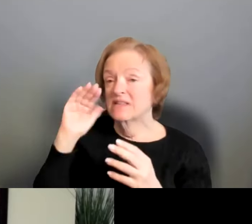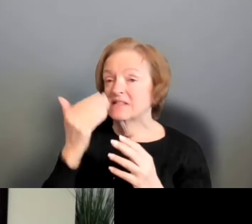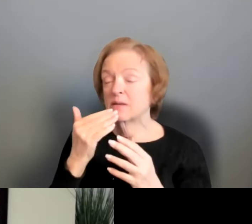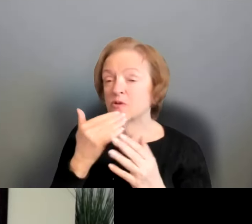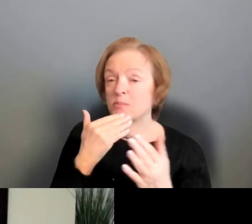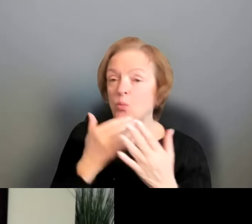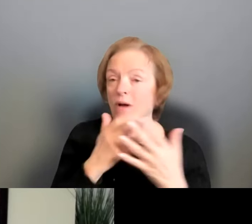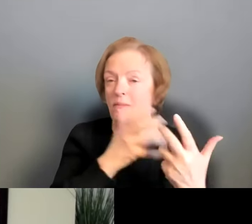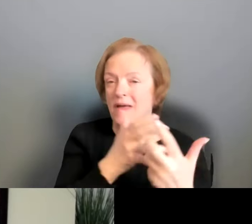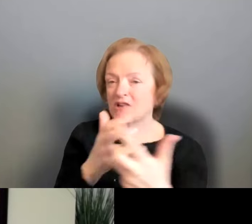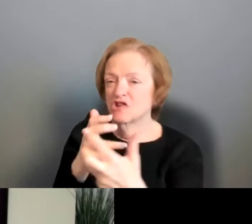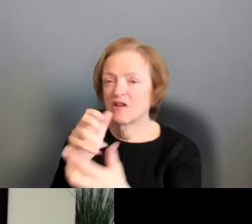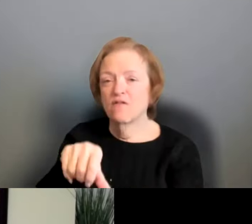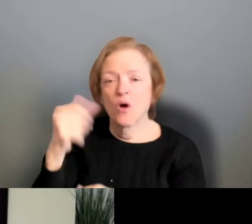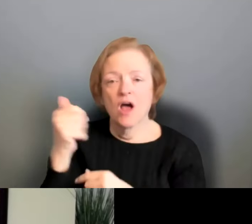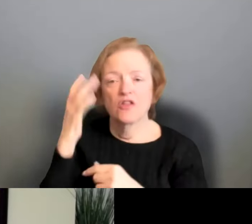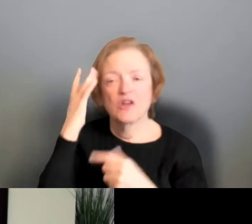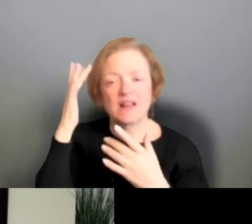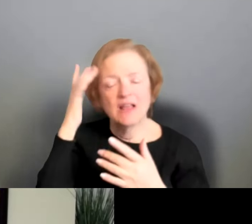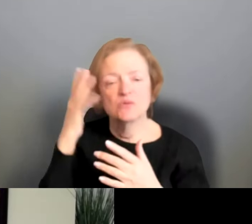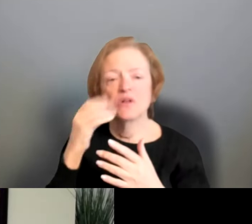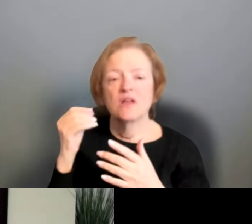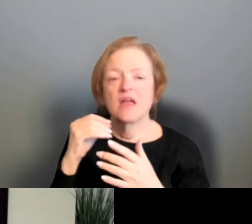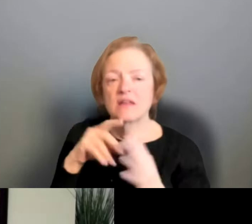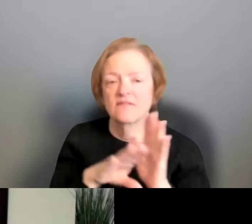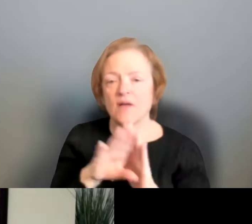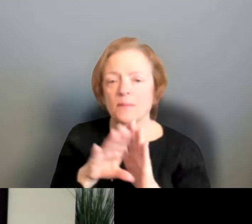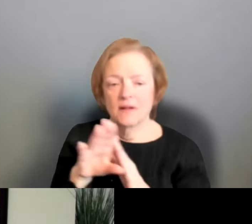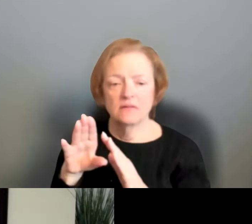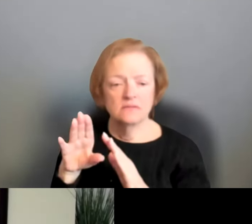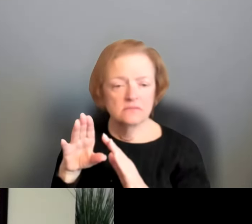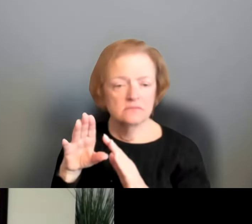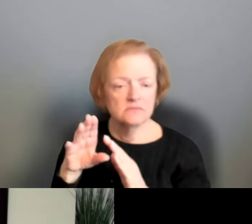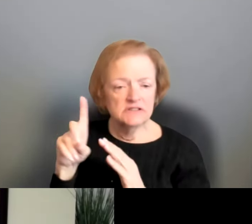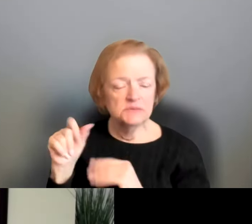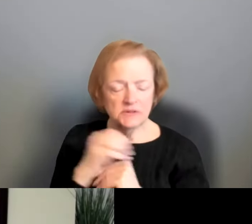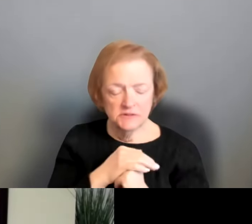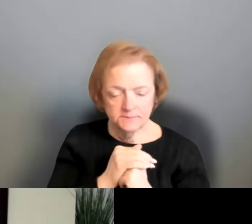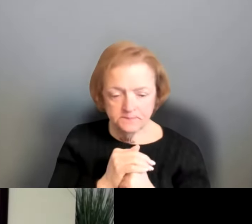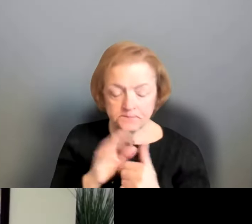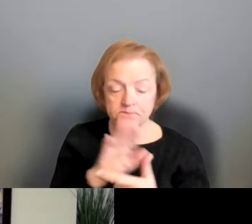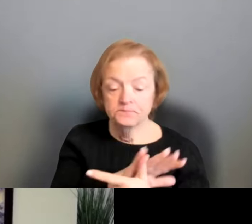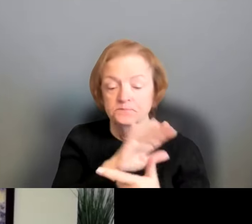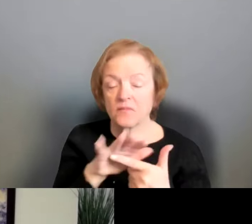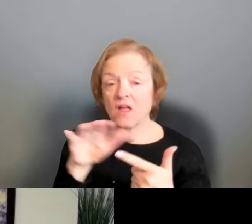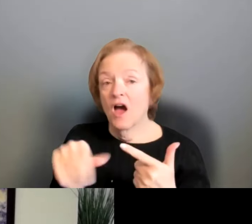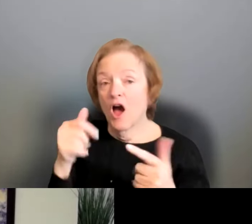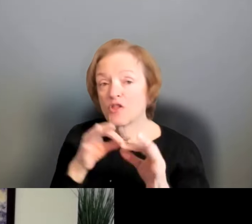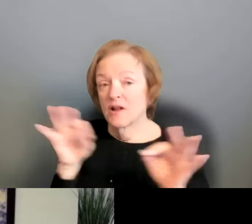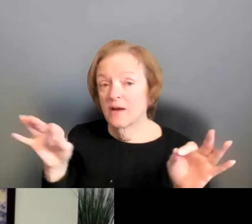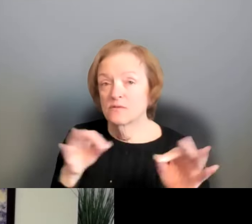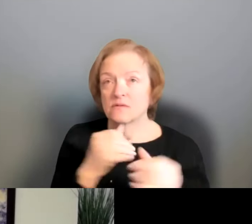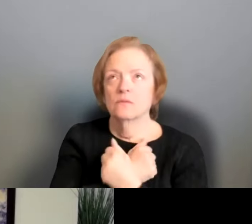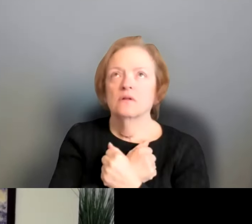for other types of intellectual and developmental disabilities. And we're looking to broaden that out. In terms of other languages, I would love to. It would just